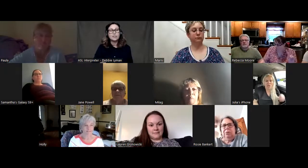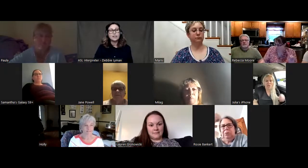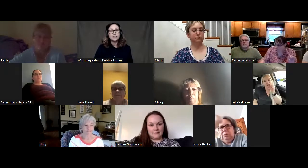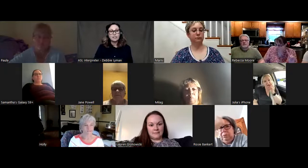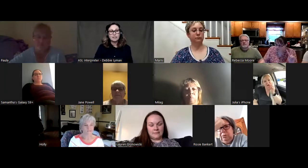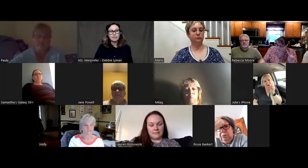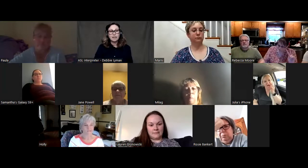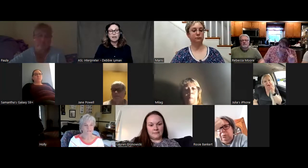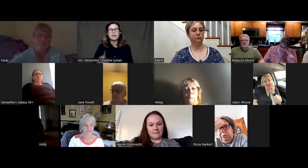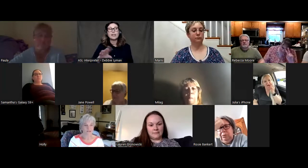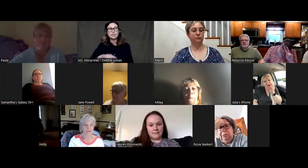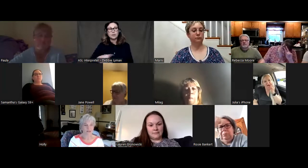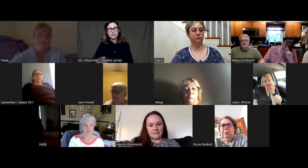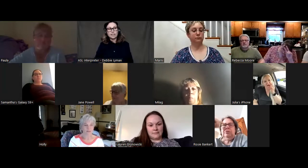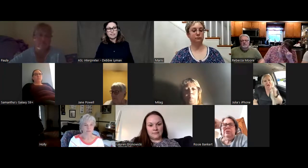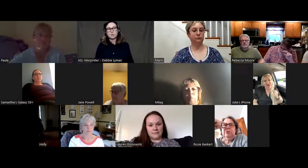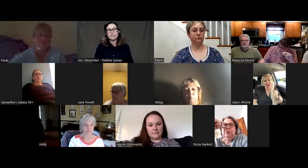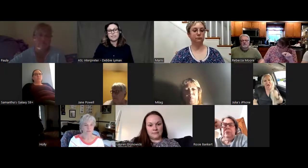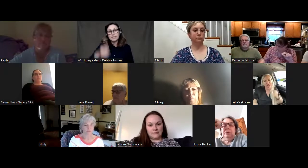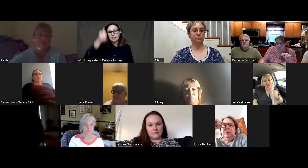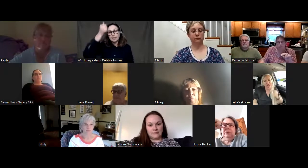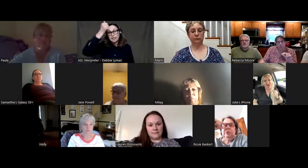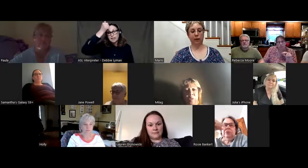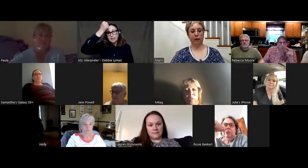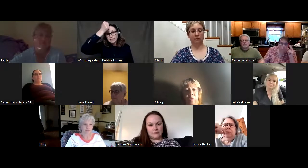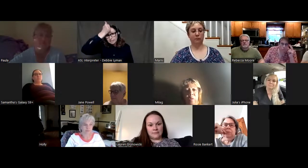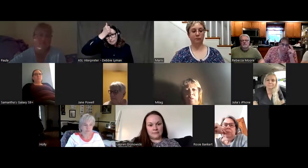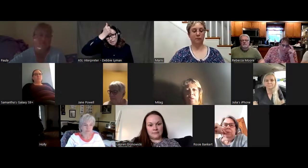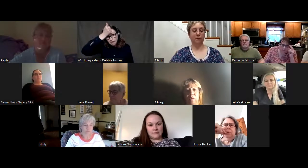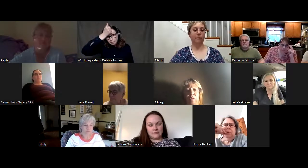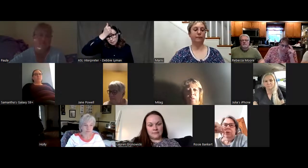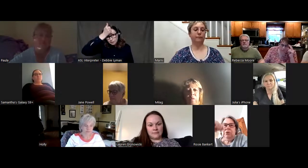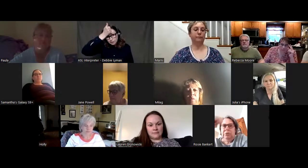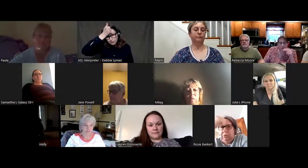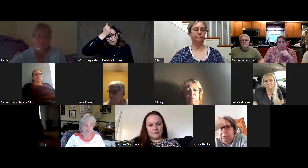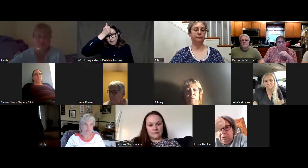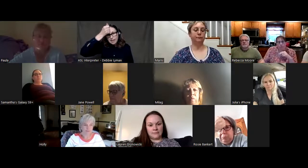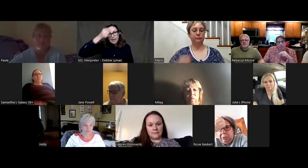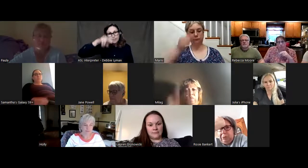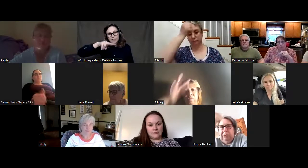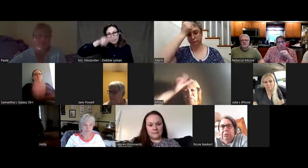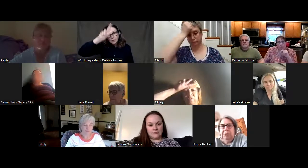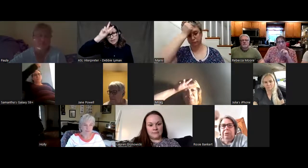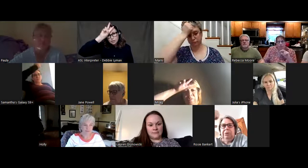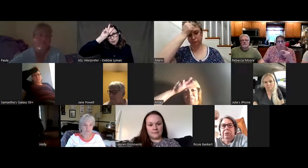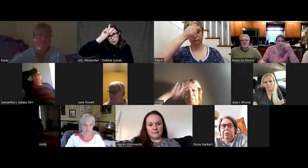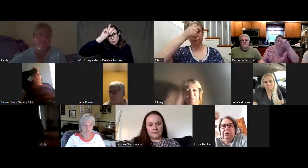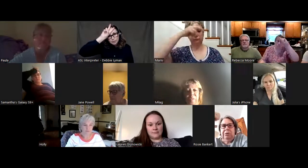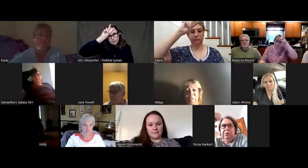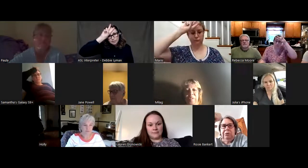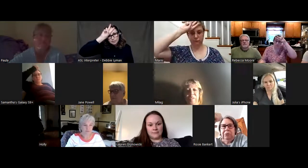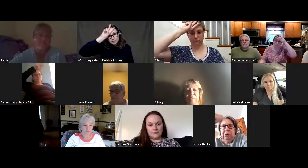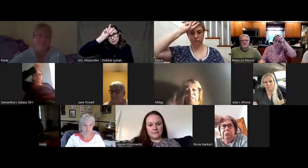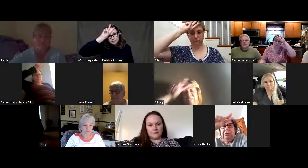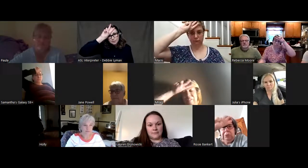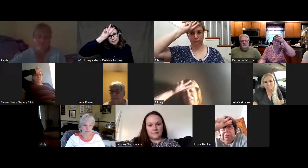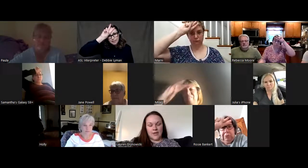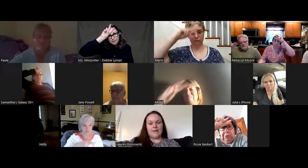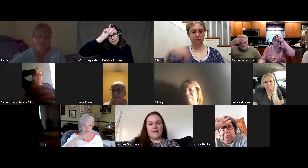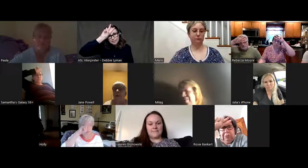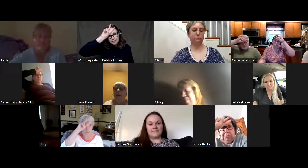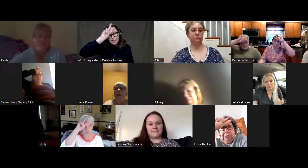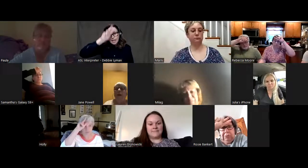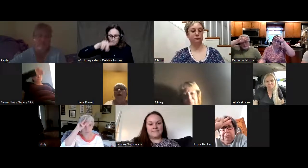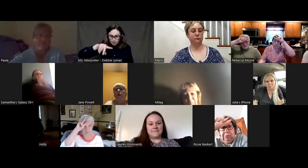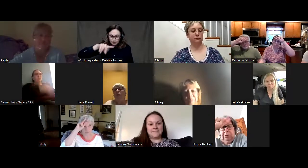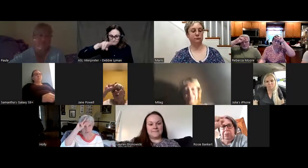yeah. So they did. Okay. So what they did was they did dumb, and then they went stupid. Okay.